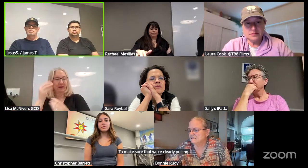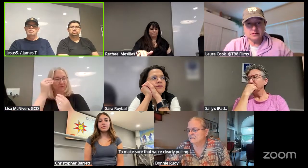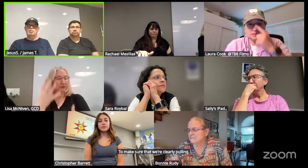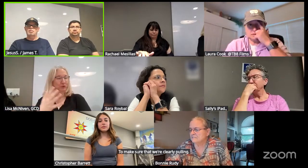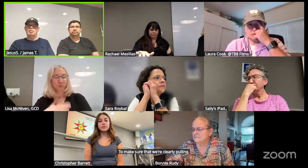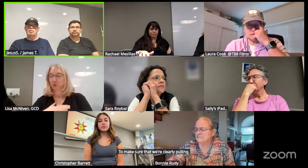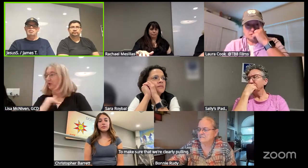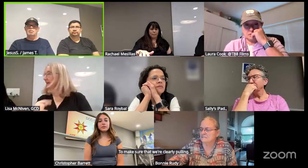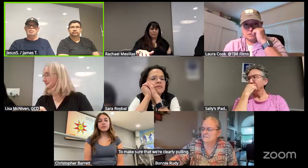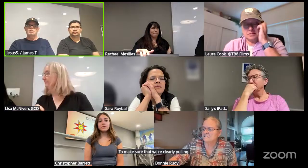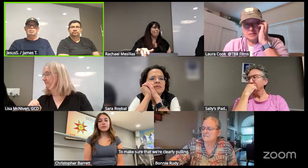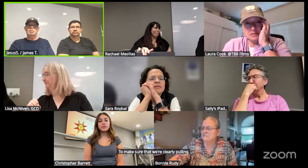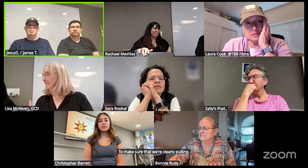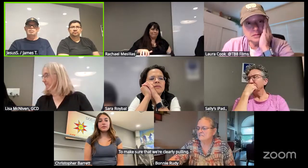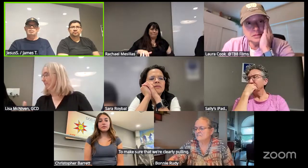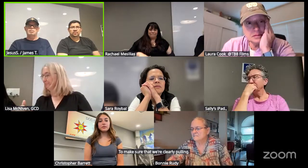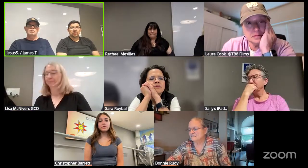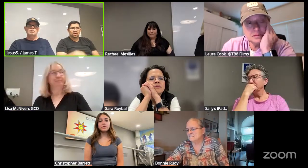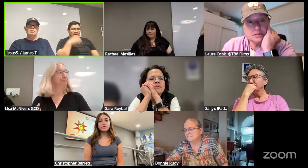right.